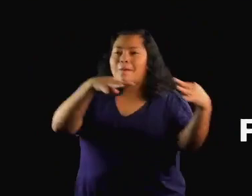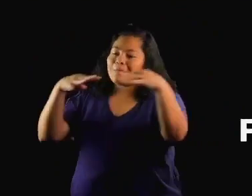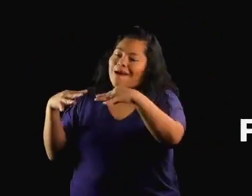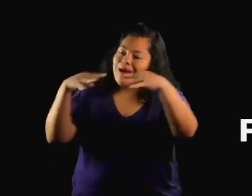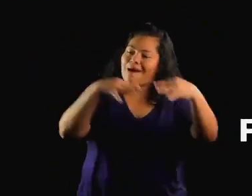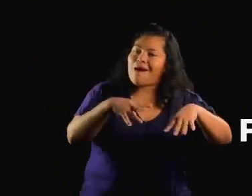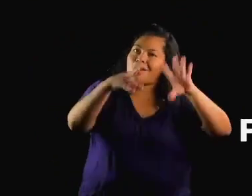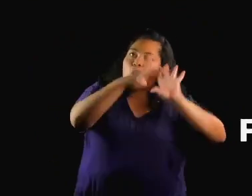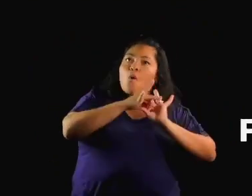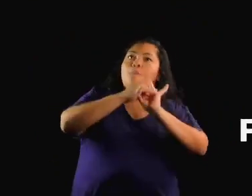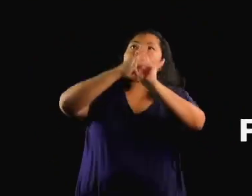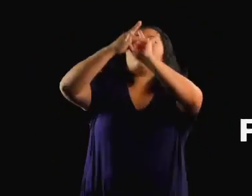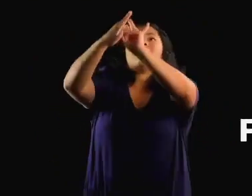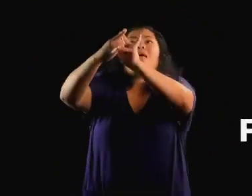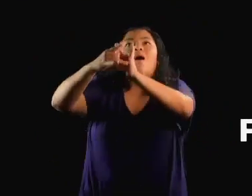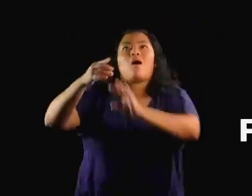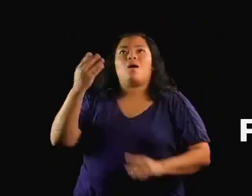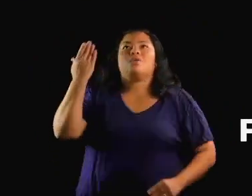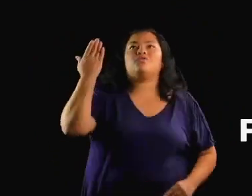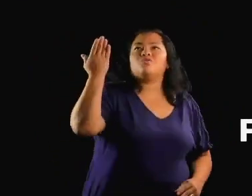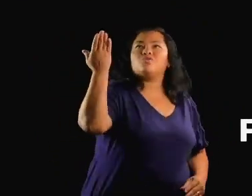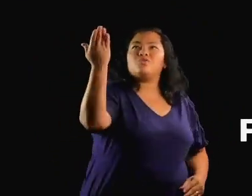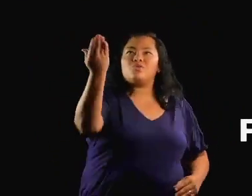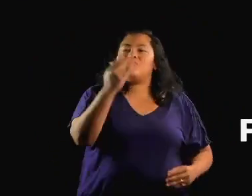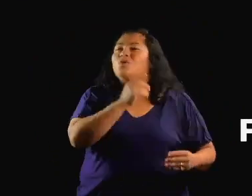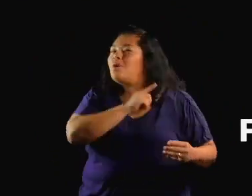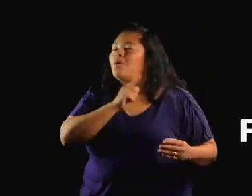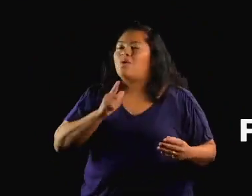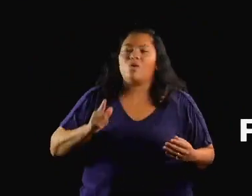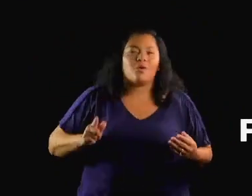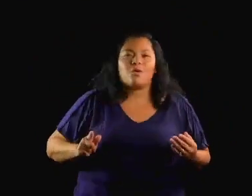the battle.